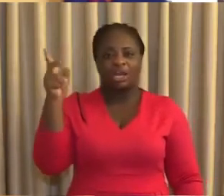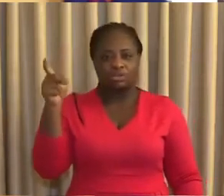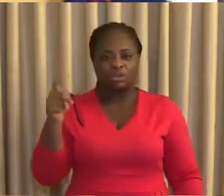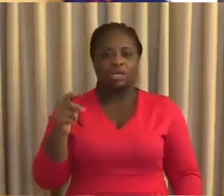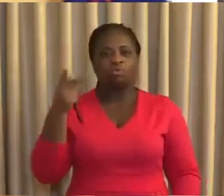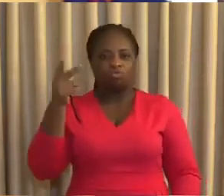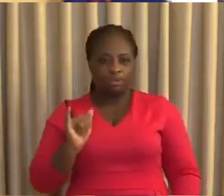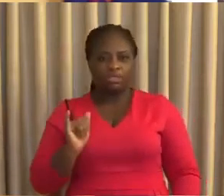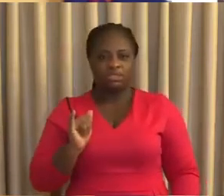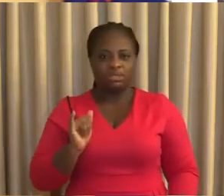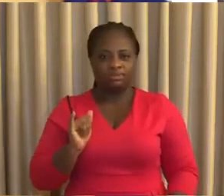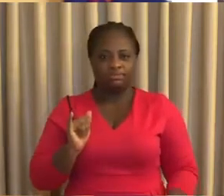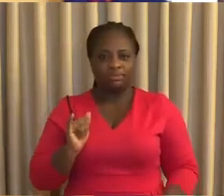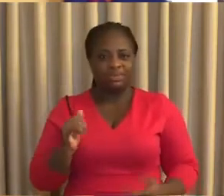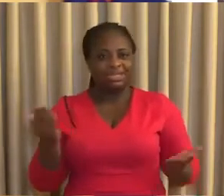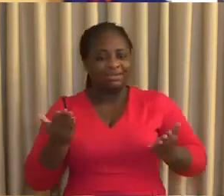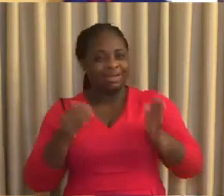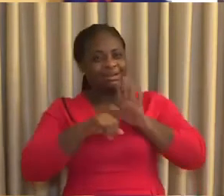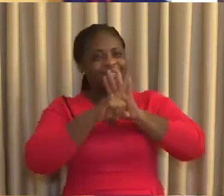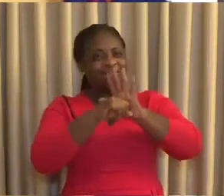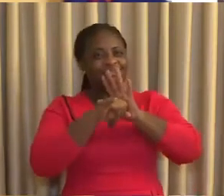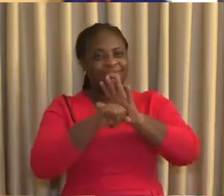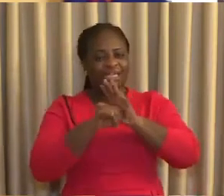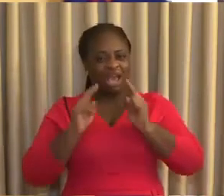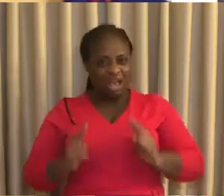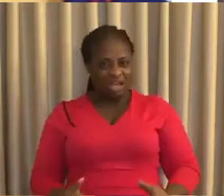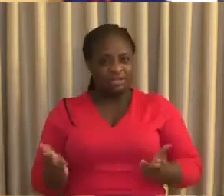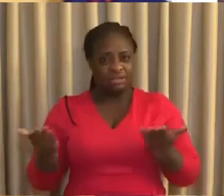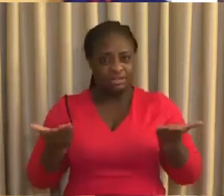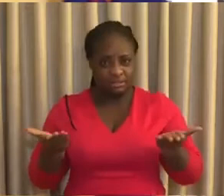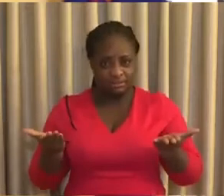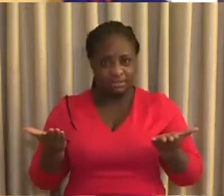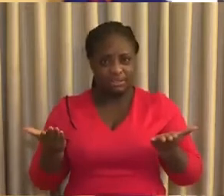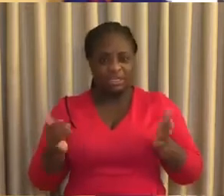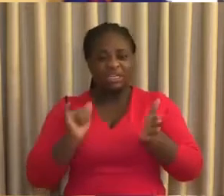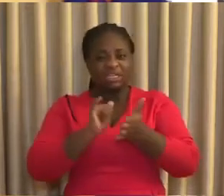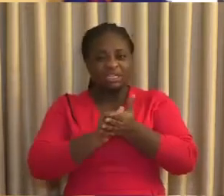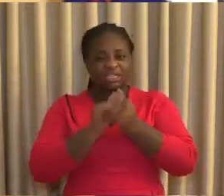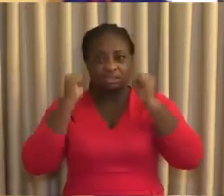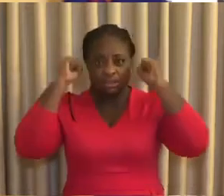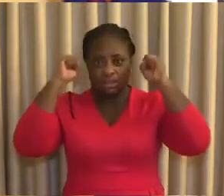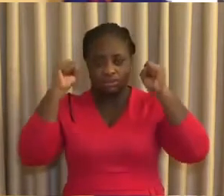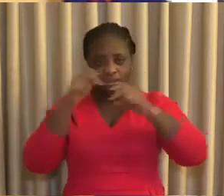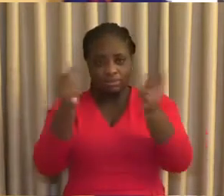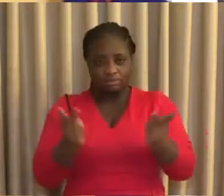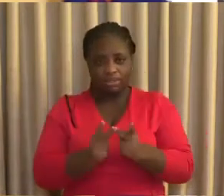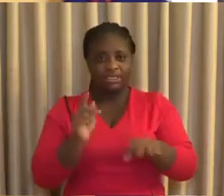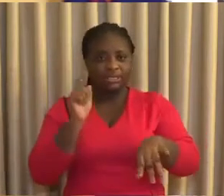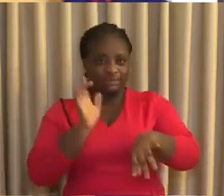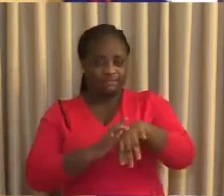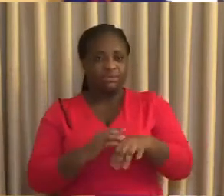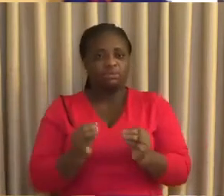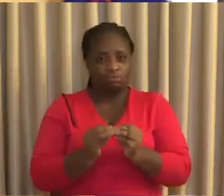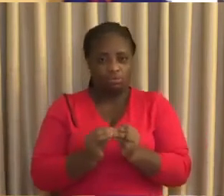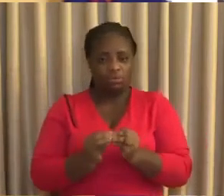Kumasi, which have been identified by the Ghana Health Service as the hotspots of the infections. In